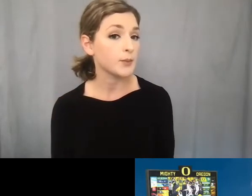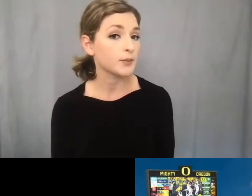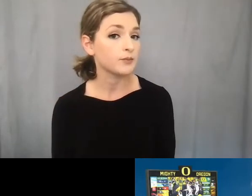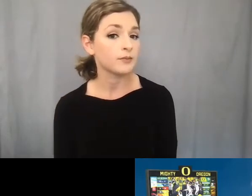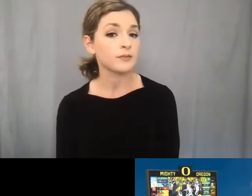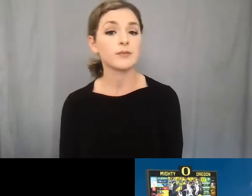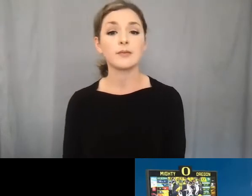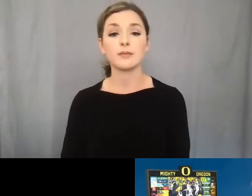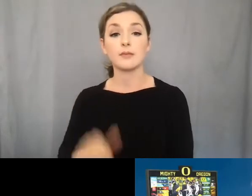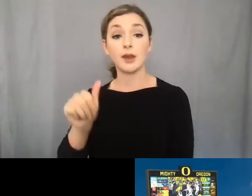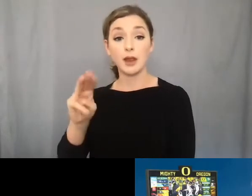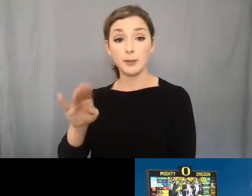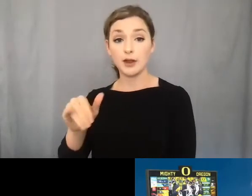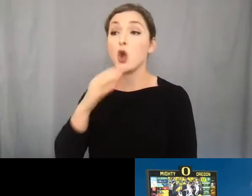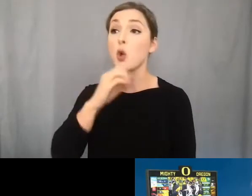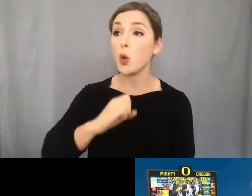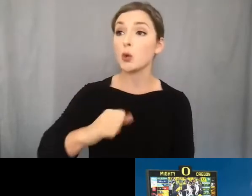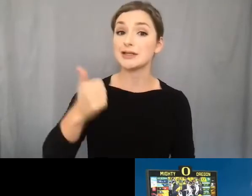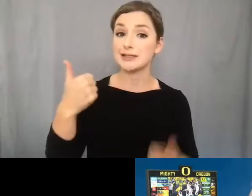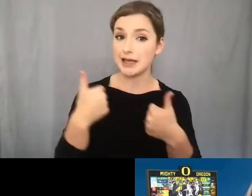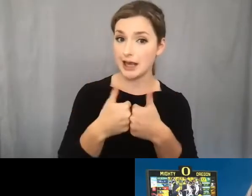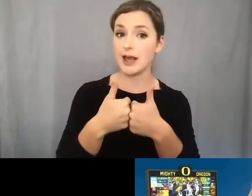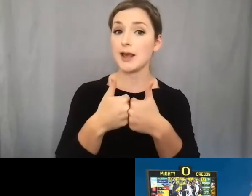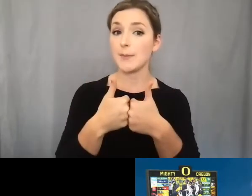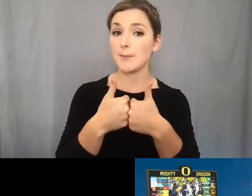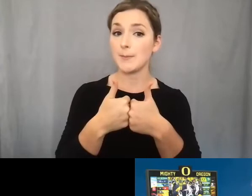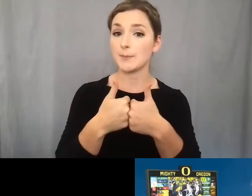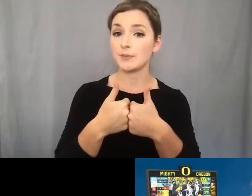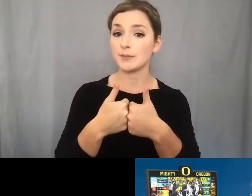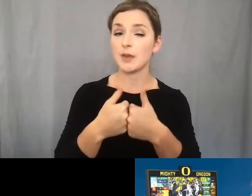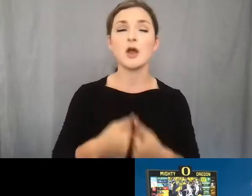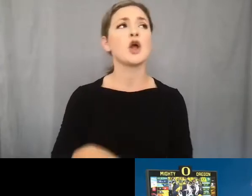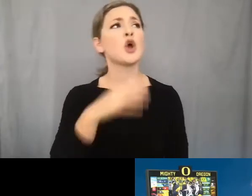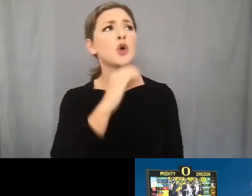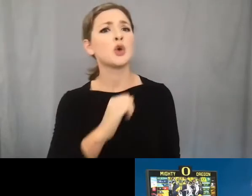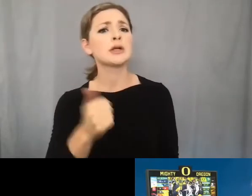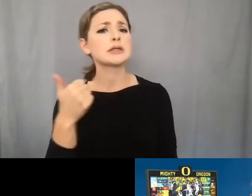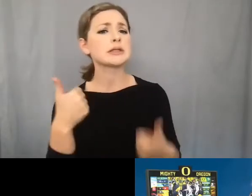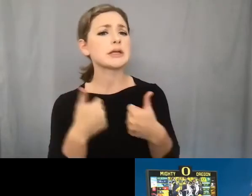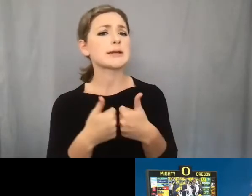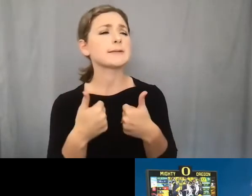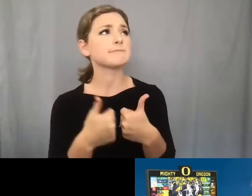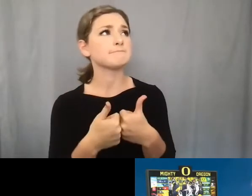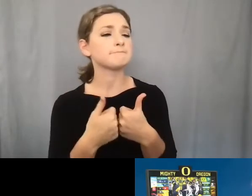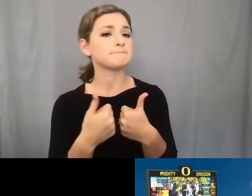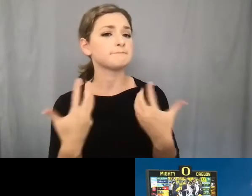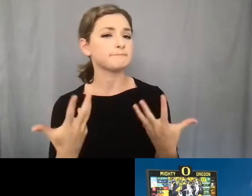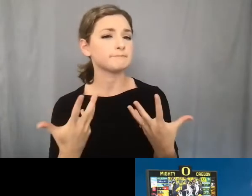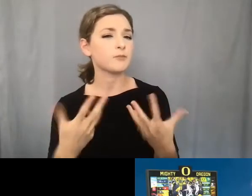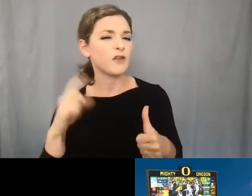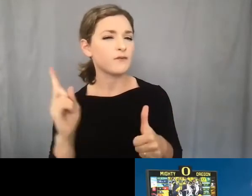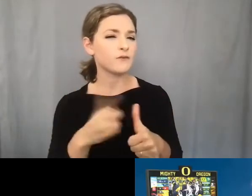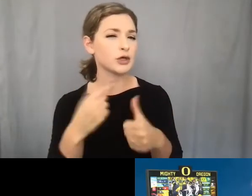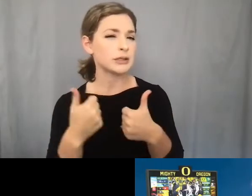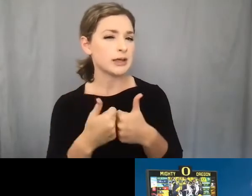The oldest game, I think. The oldest game would have been the first game we played